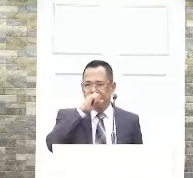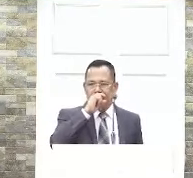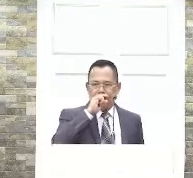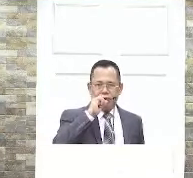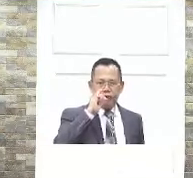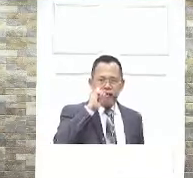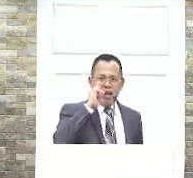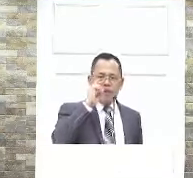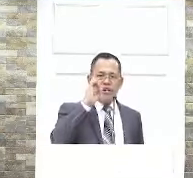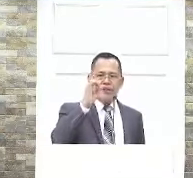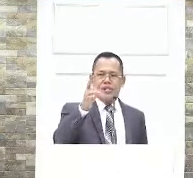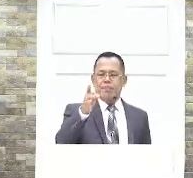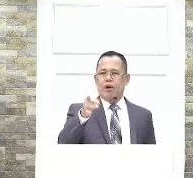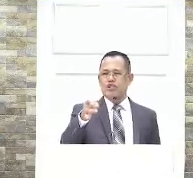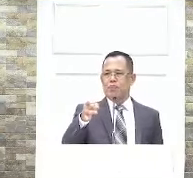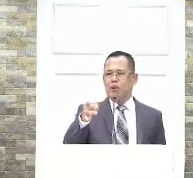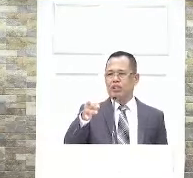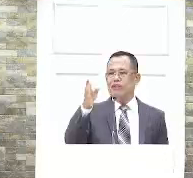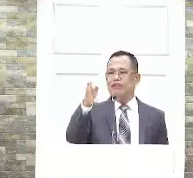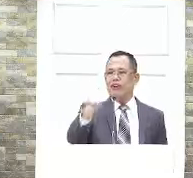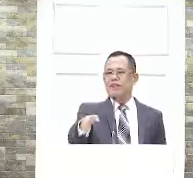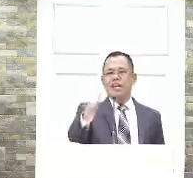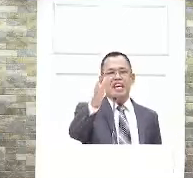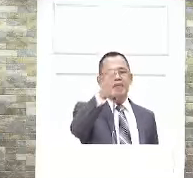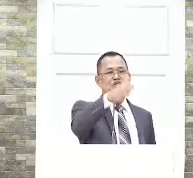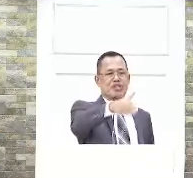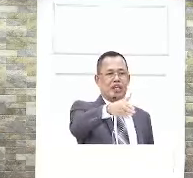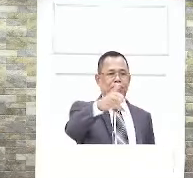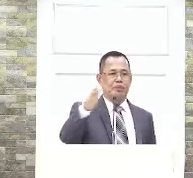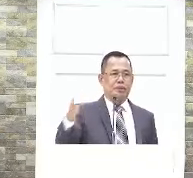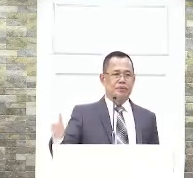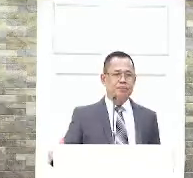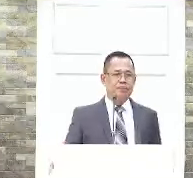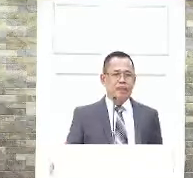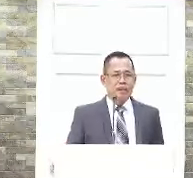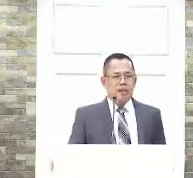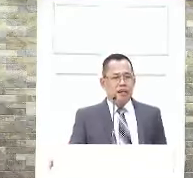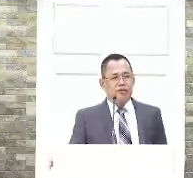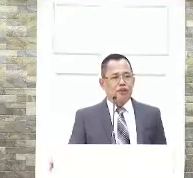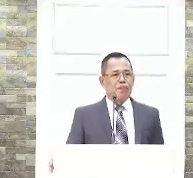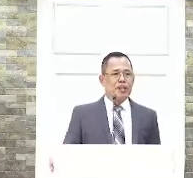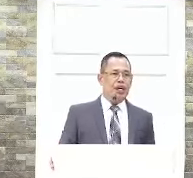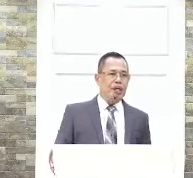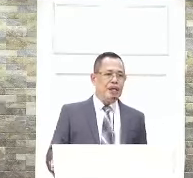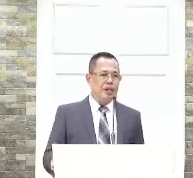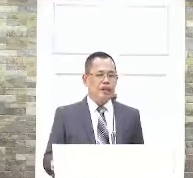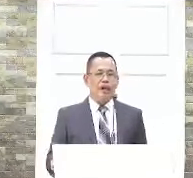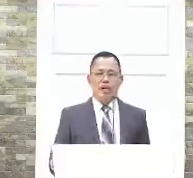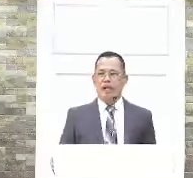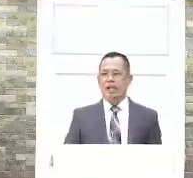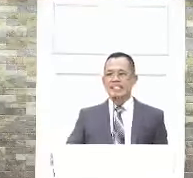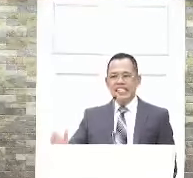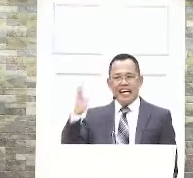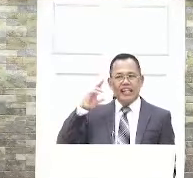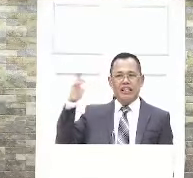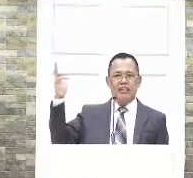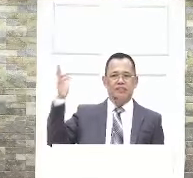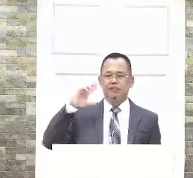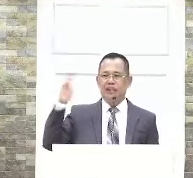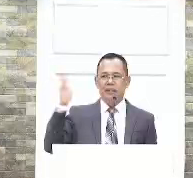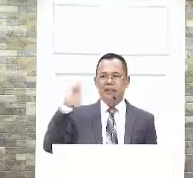nine Now here is the apostle defending himself from the Uh